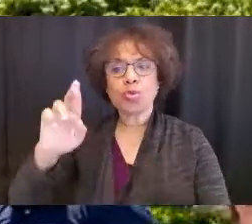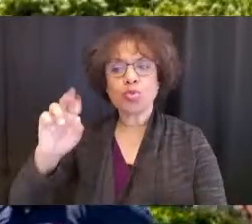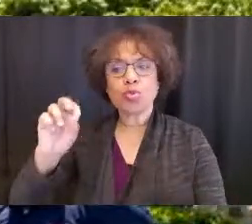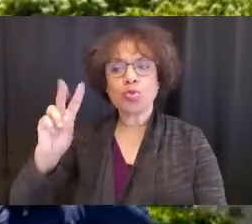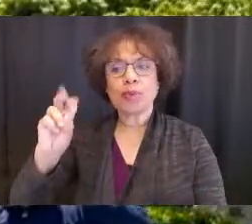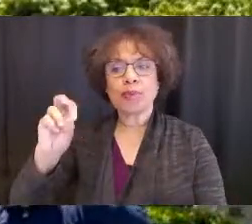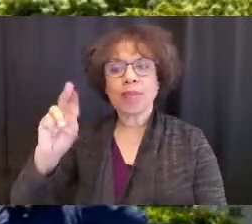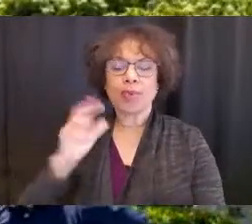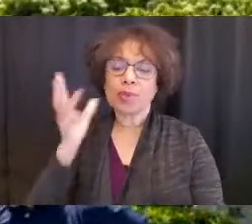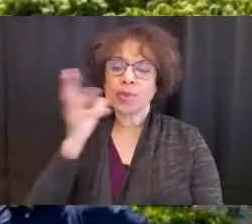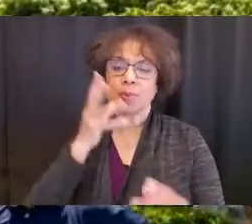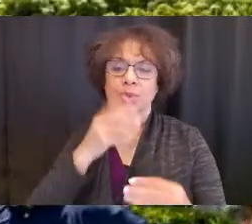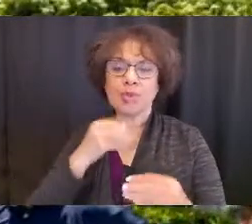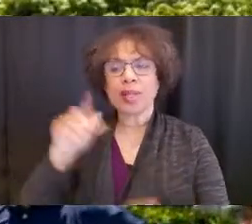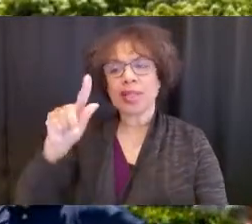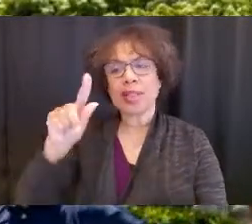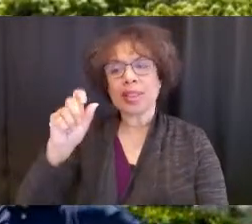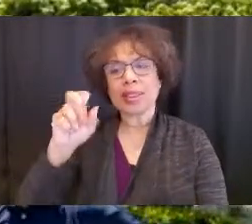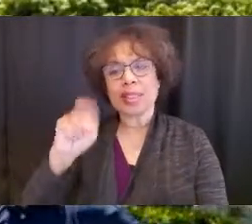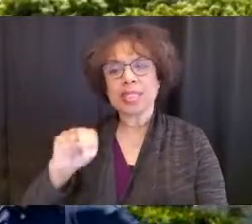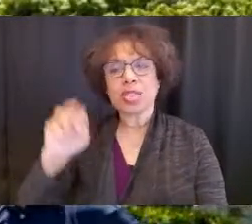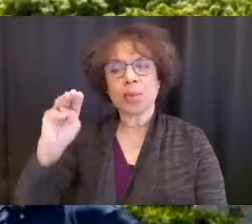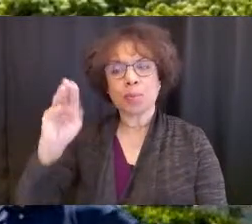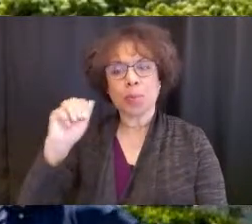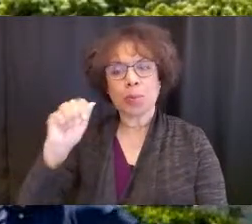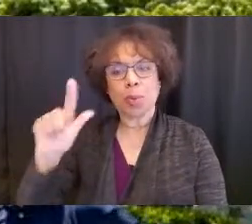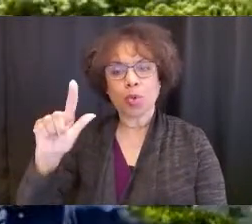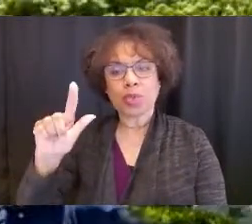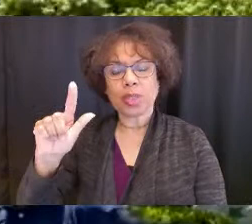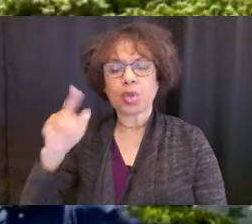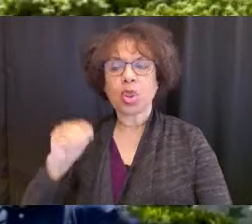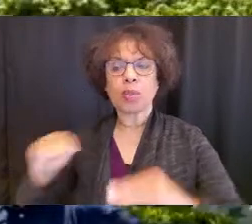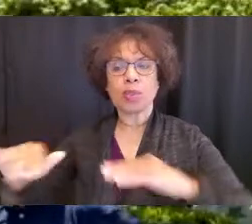the Charles McMacken Legion Memorial Lawn.